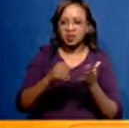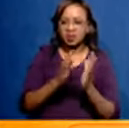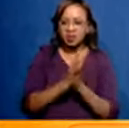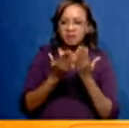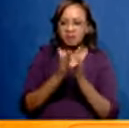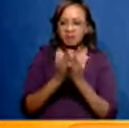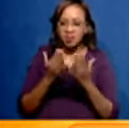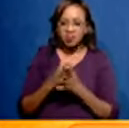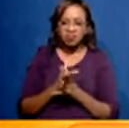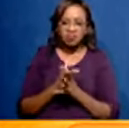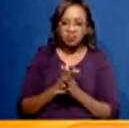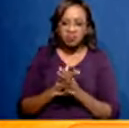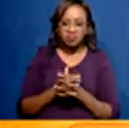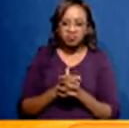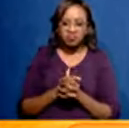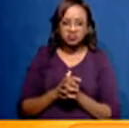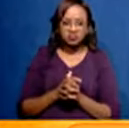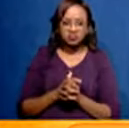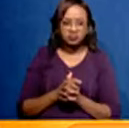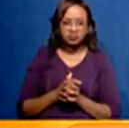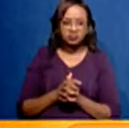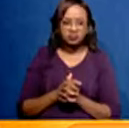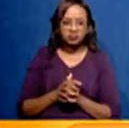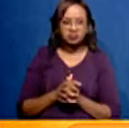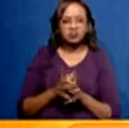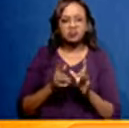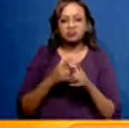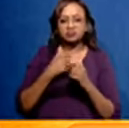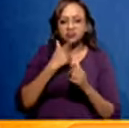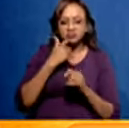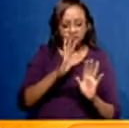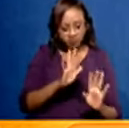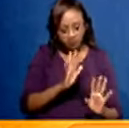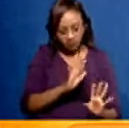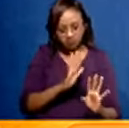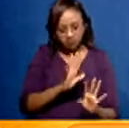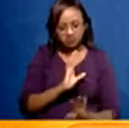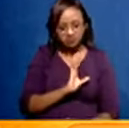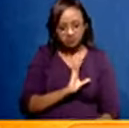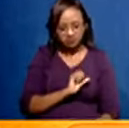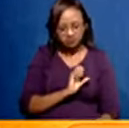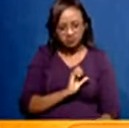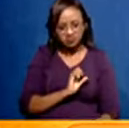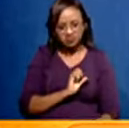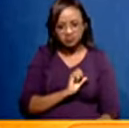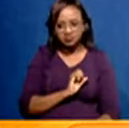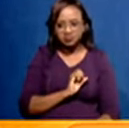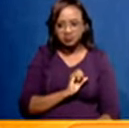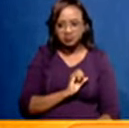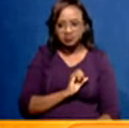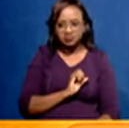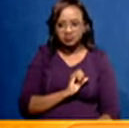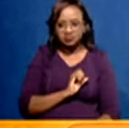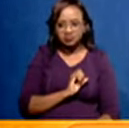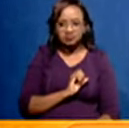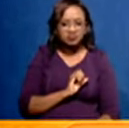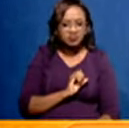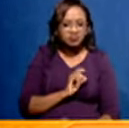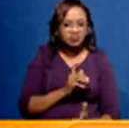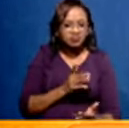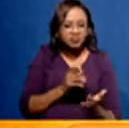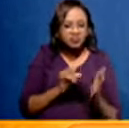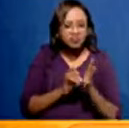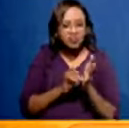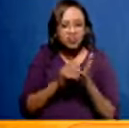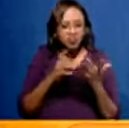disillusionment. So I said to him, let's step back a little bit. What is happening in the higher education system in this country